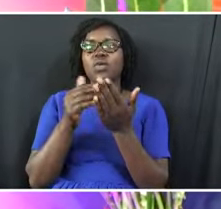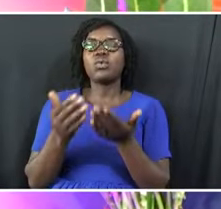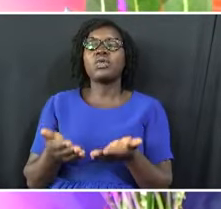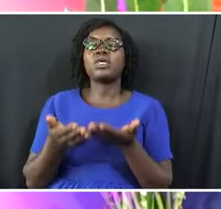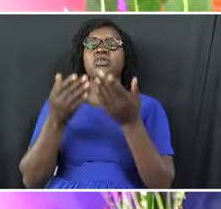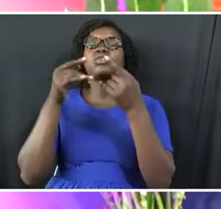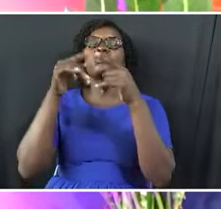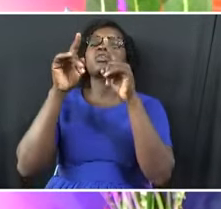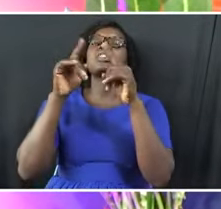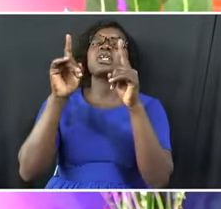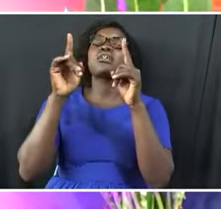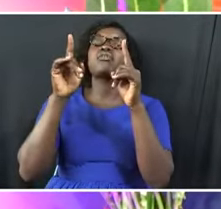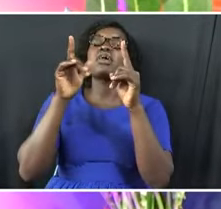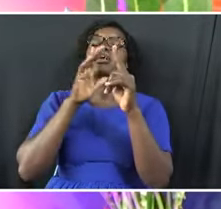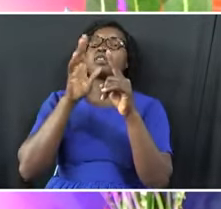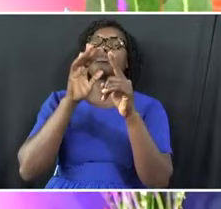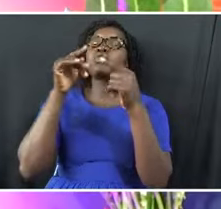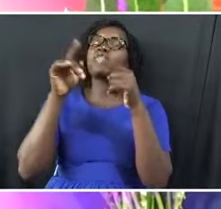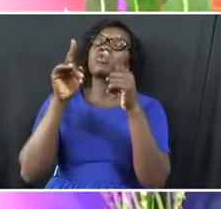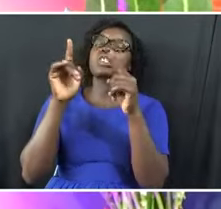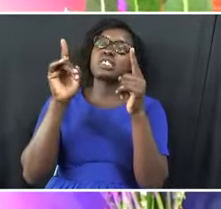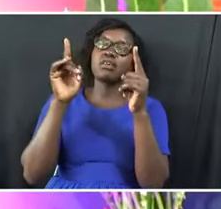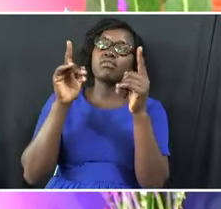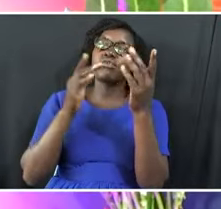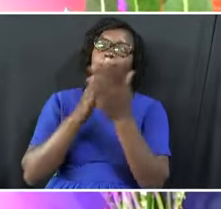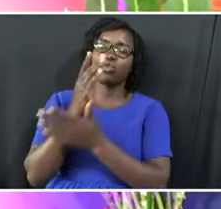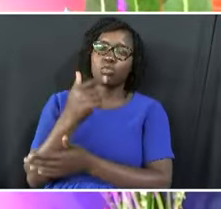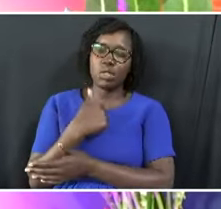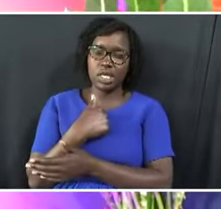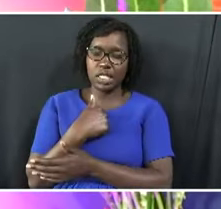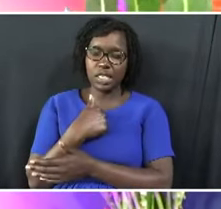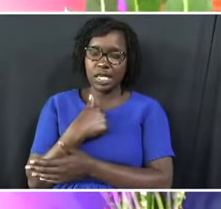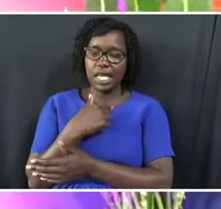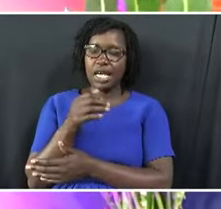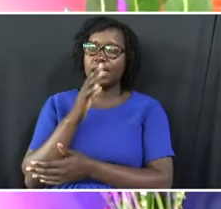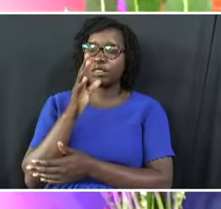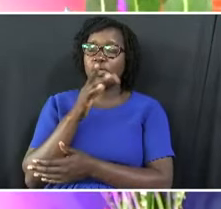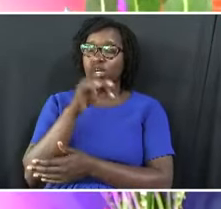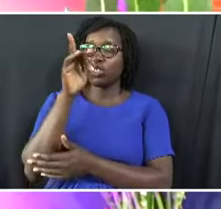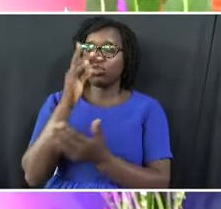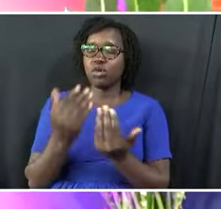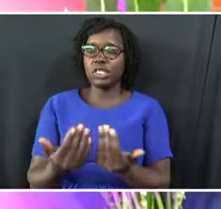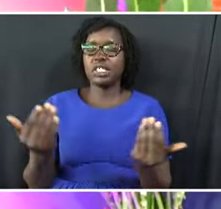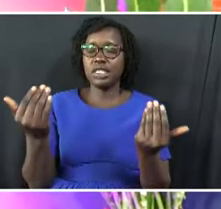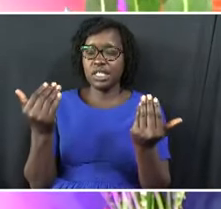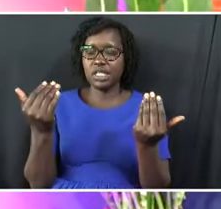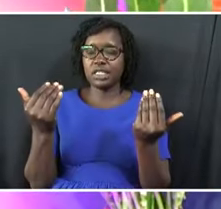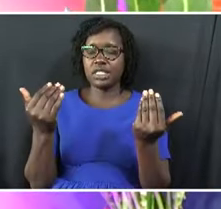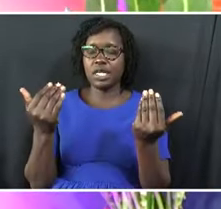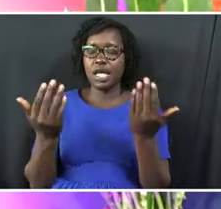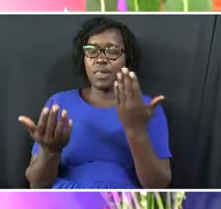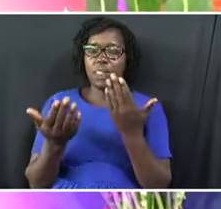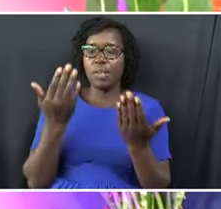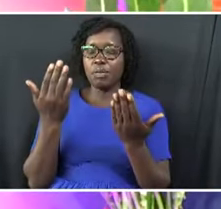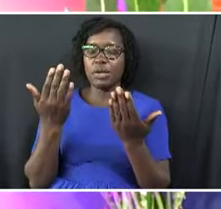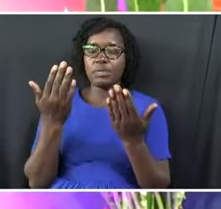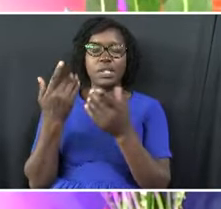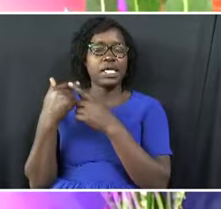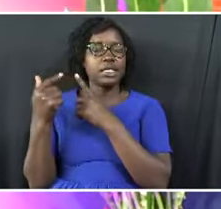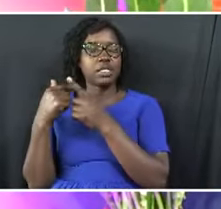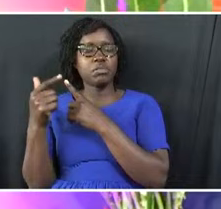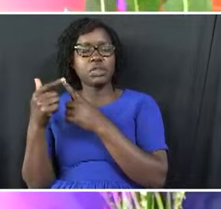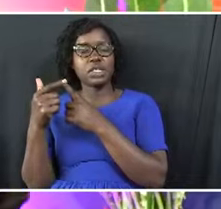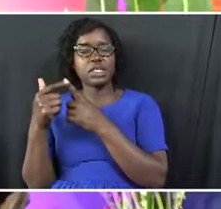yourself. Speak for yourself through me and speak to your children. May you be experienced in